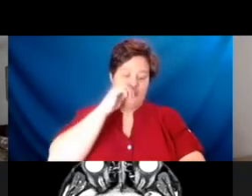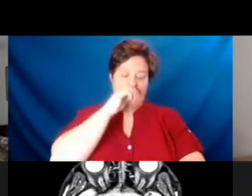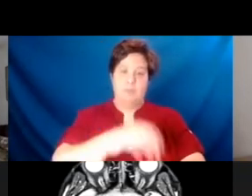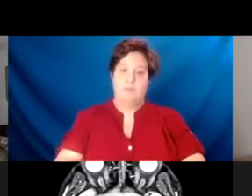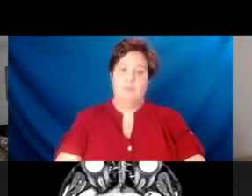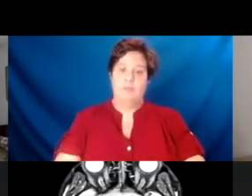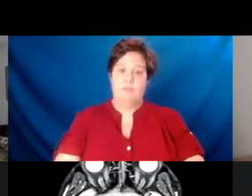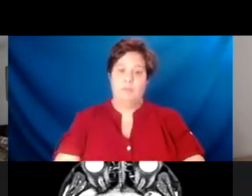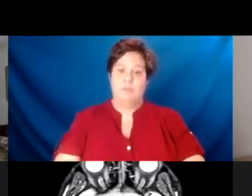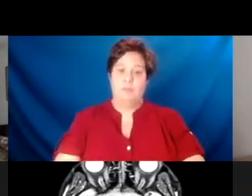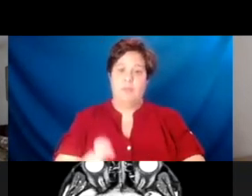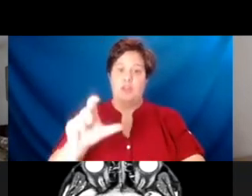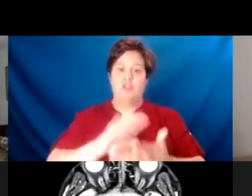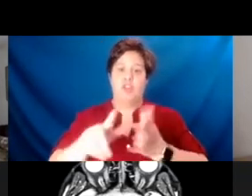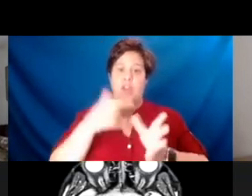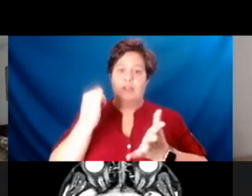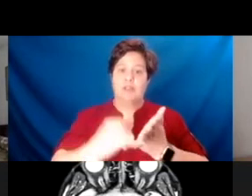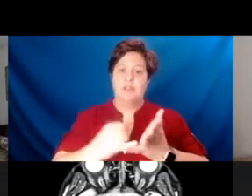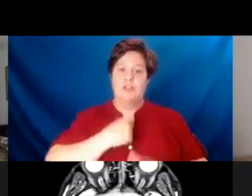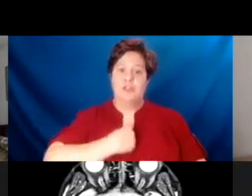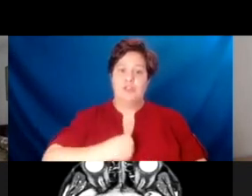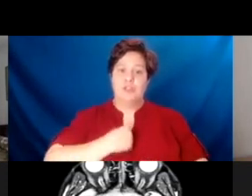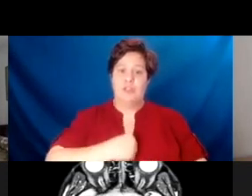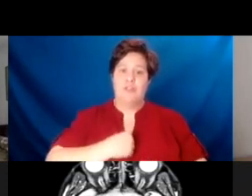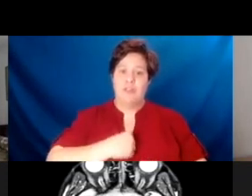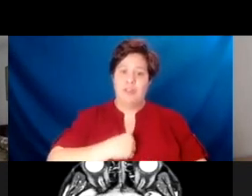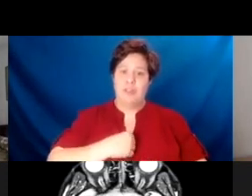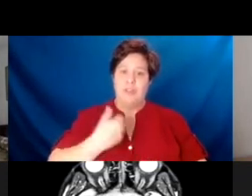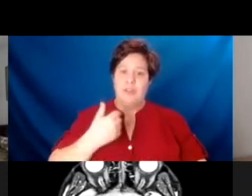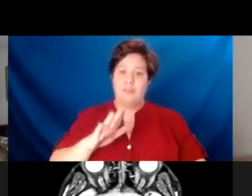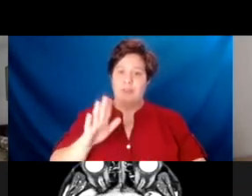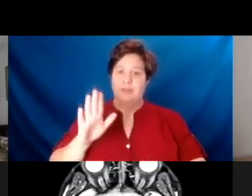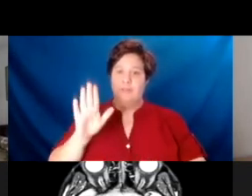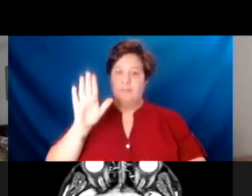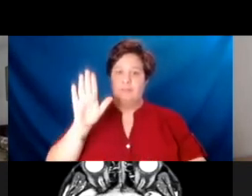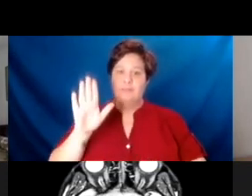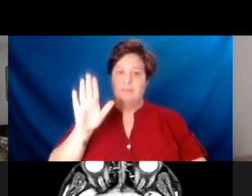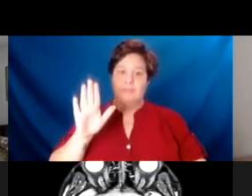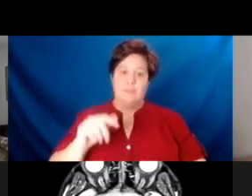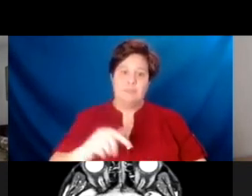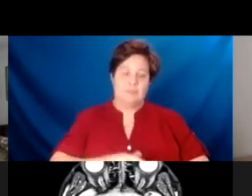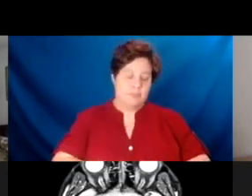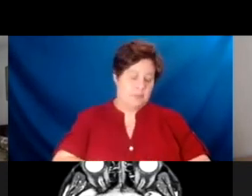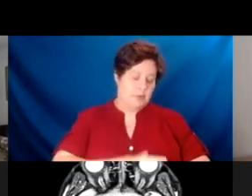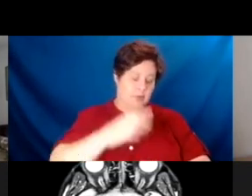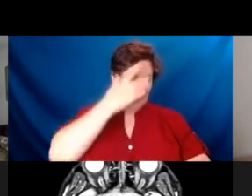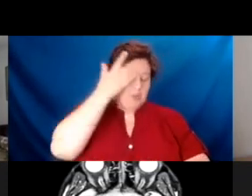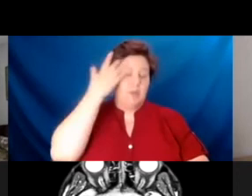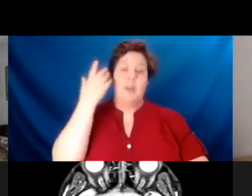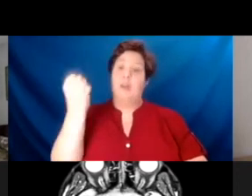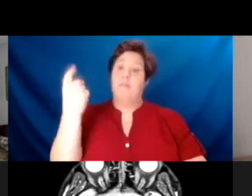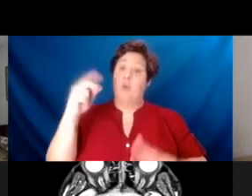Yeah, apologies. I did the clap rather than the raised hand. If as an organisation